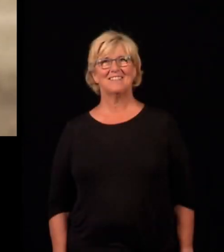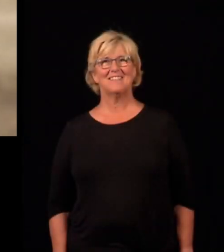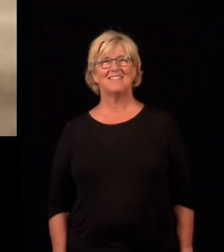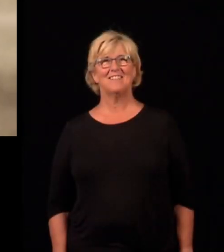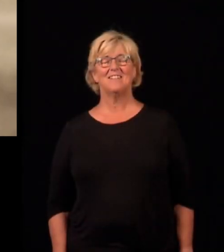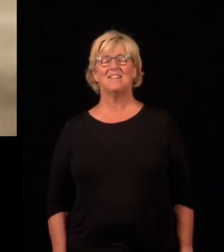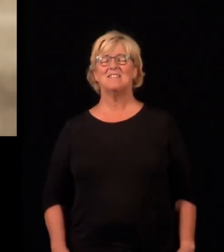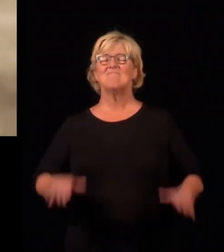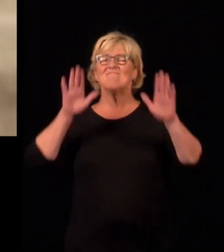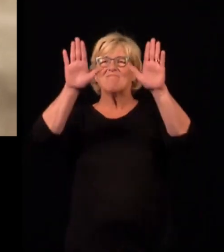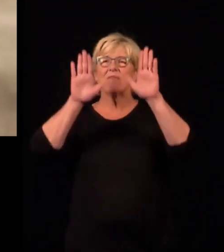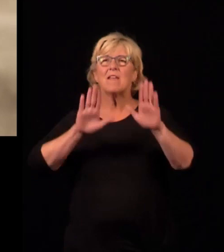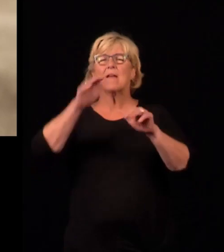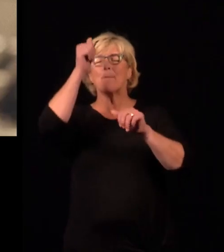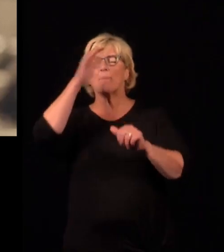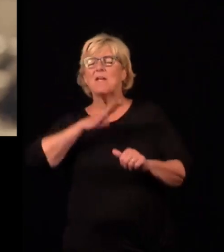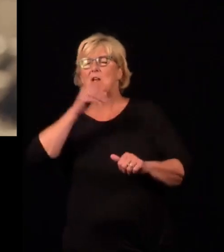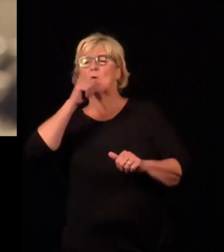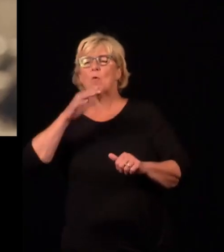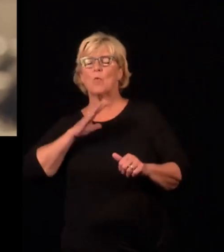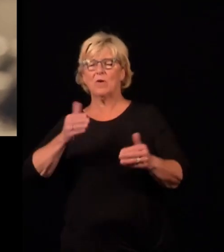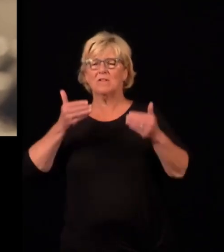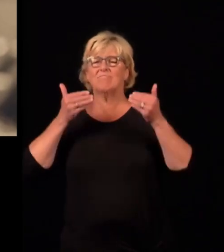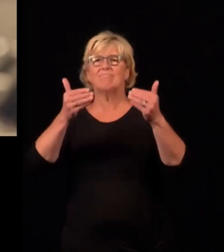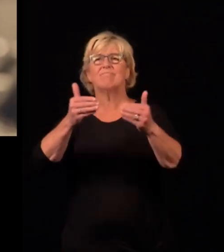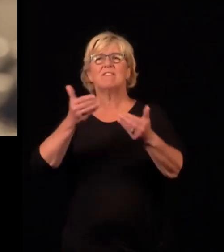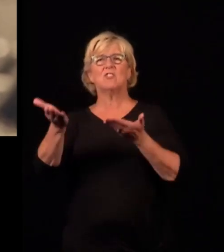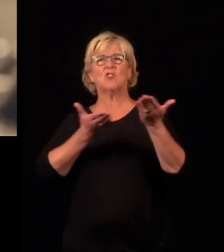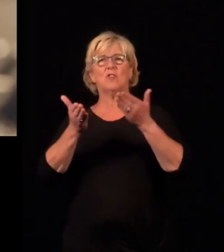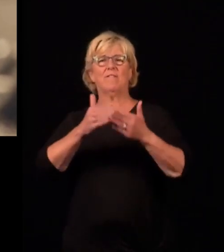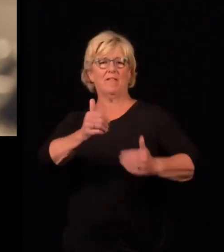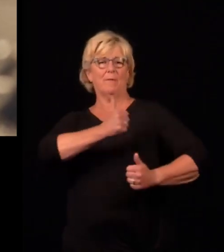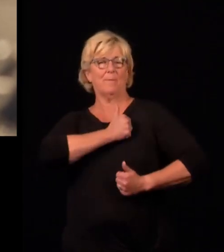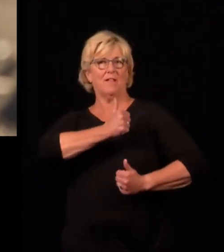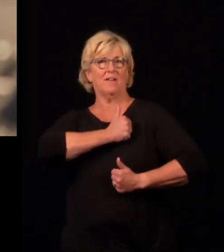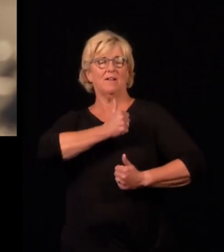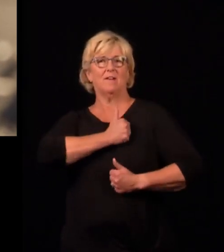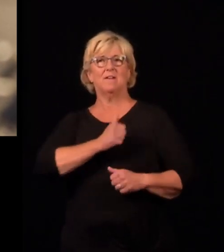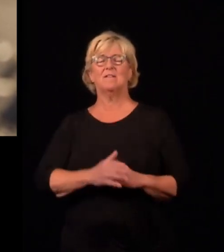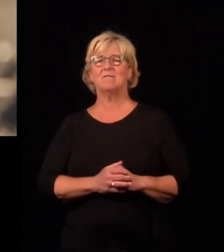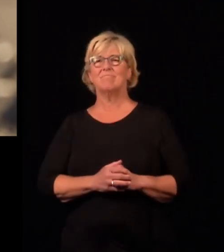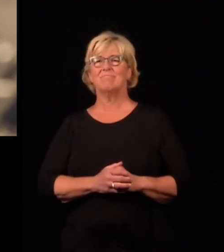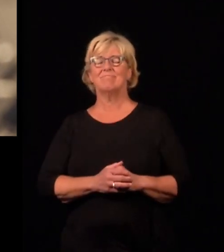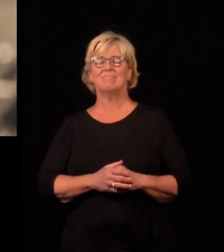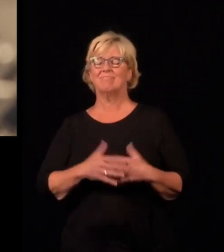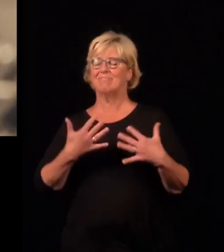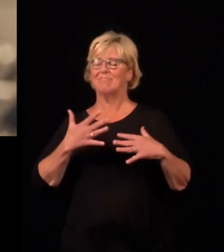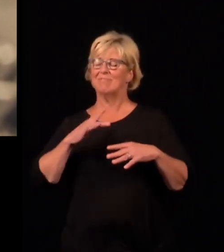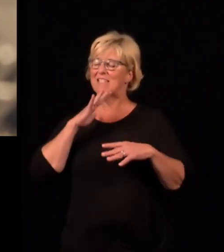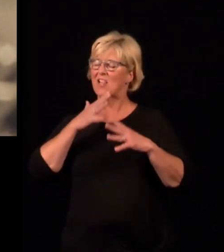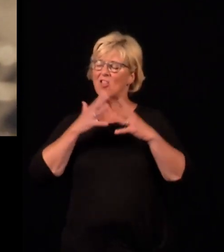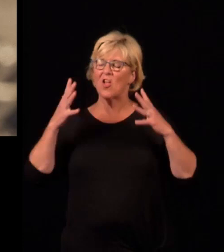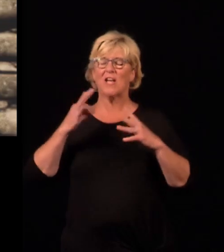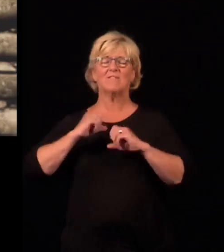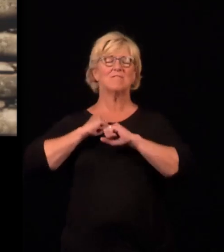am. Extraordinary men and women went before us with unmatched resilience,